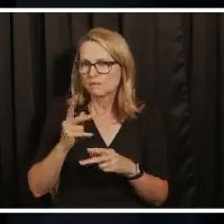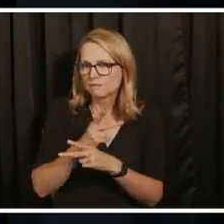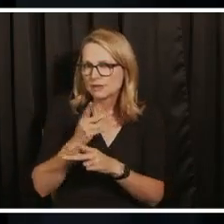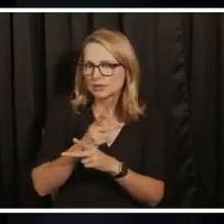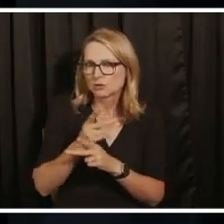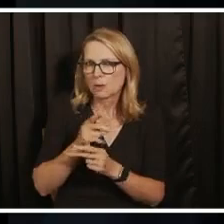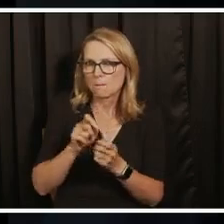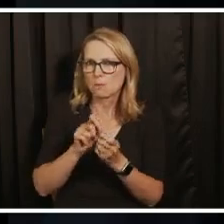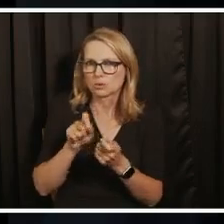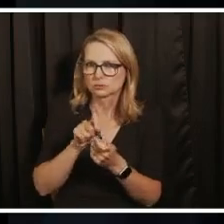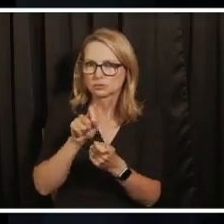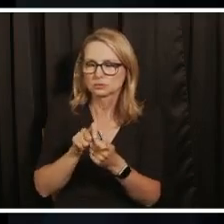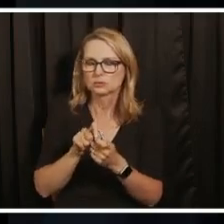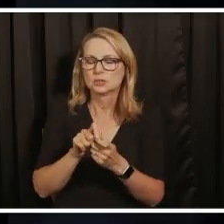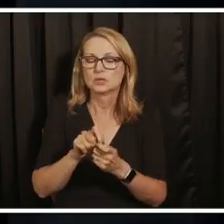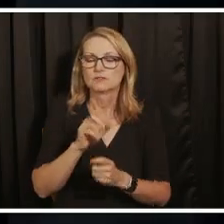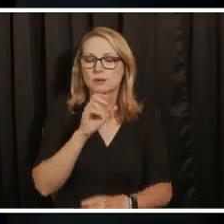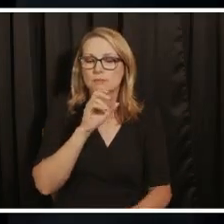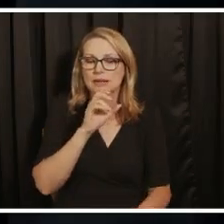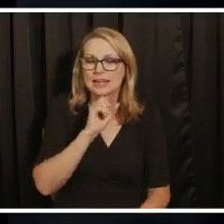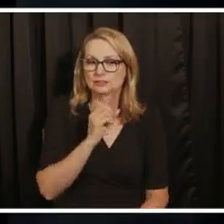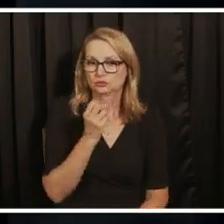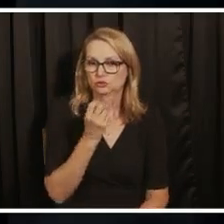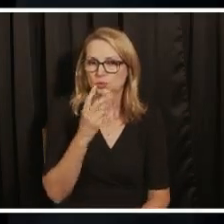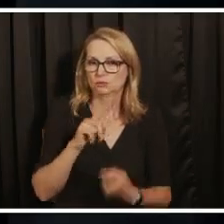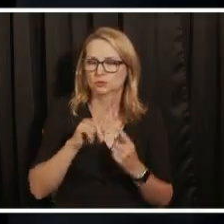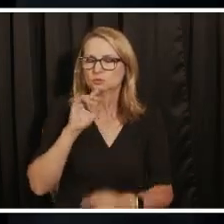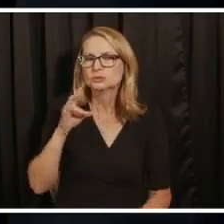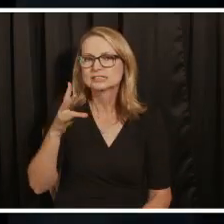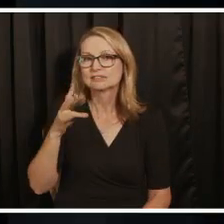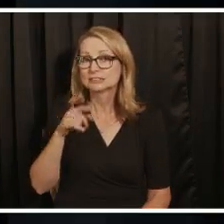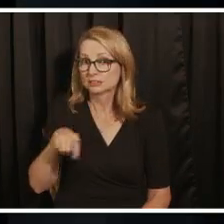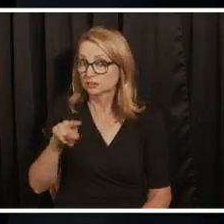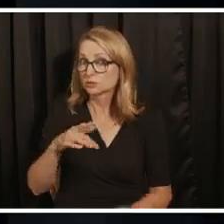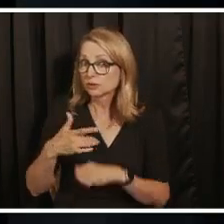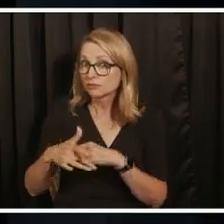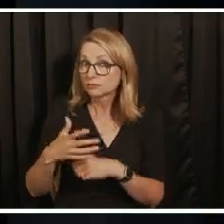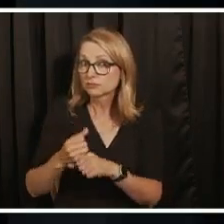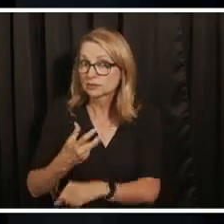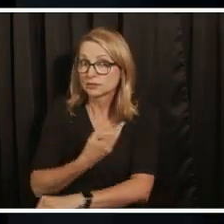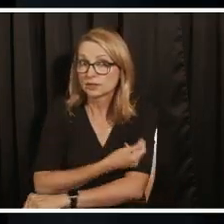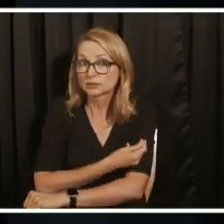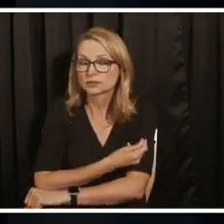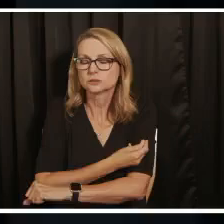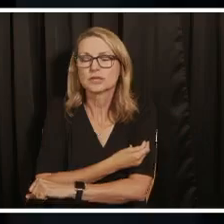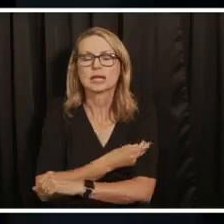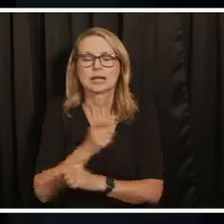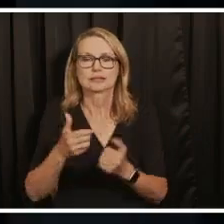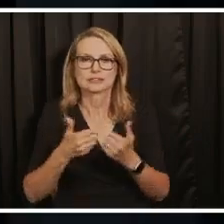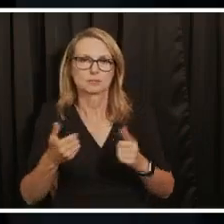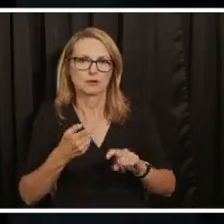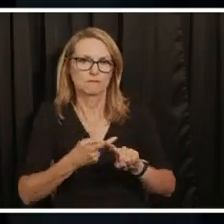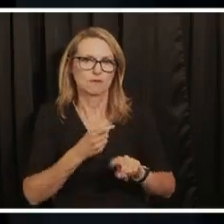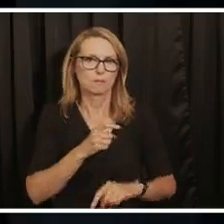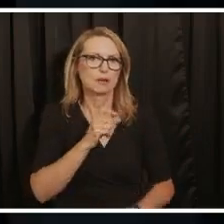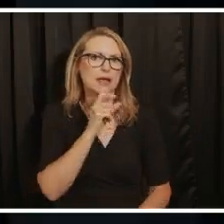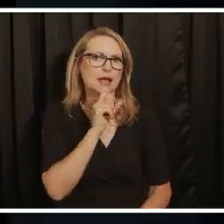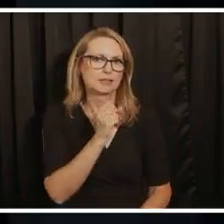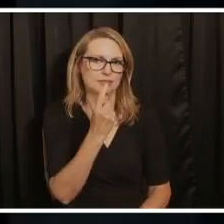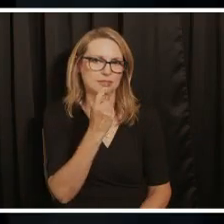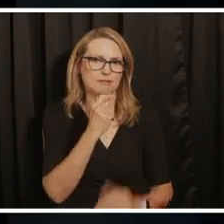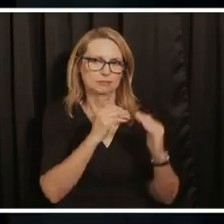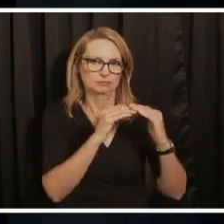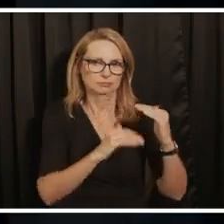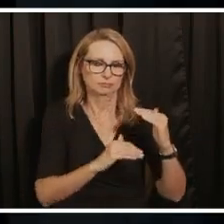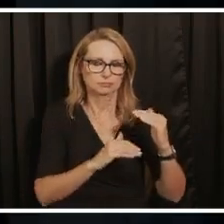report on the 12 to 17s because they're eligible for vaccines, and then 11 and under. But right now, that is just a small part of the